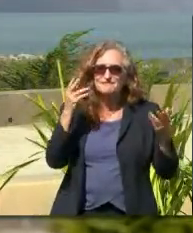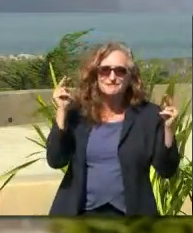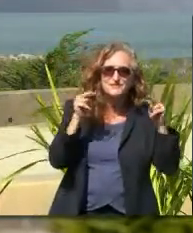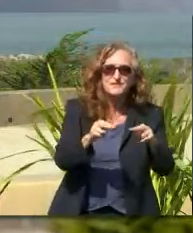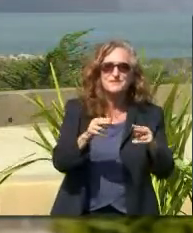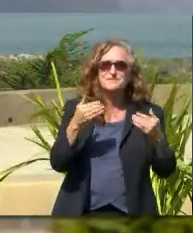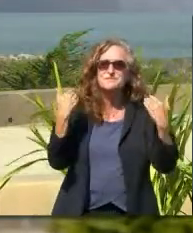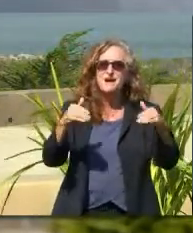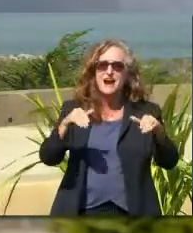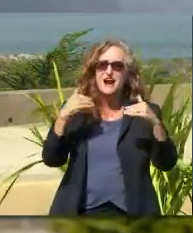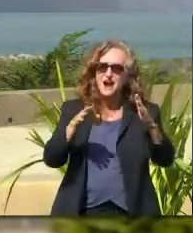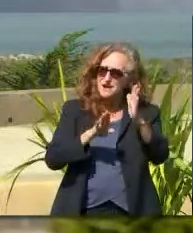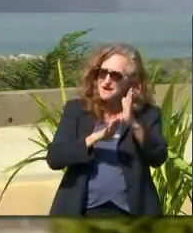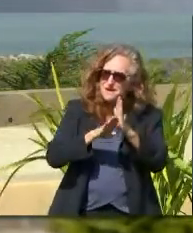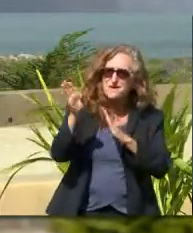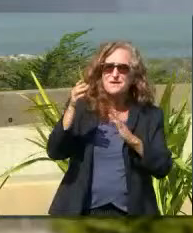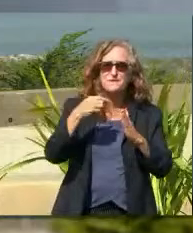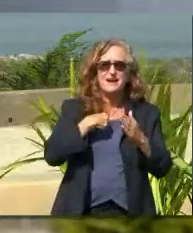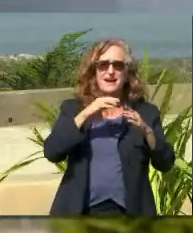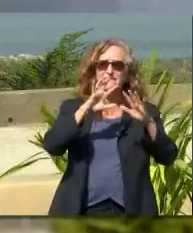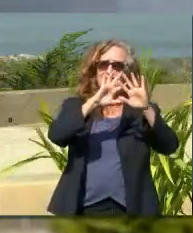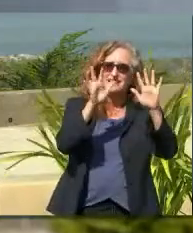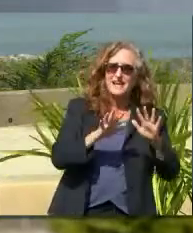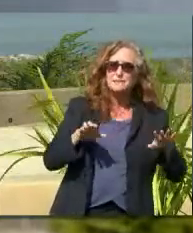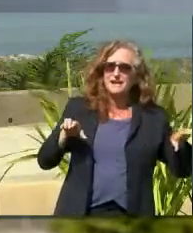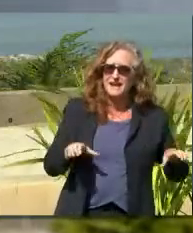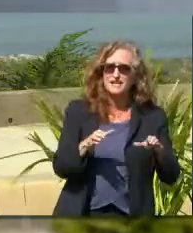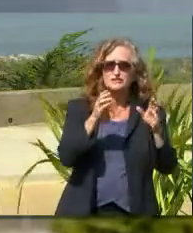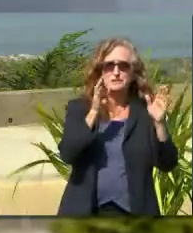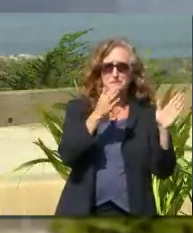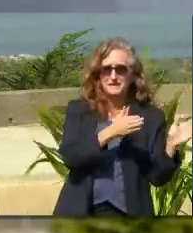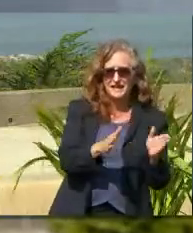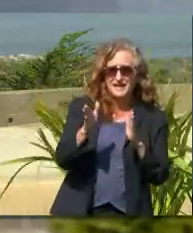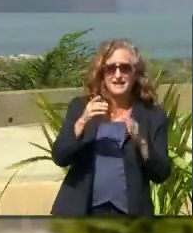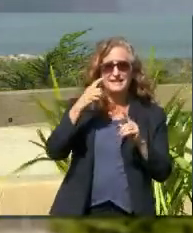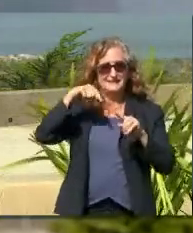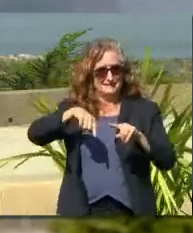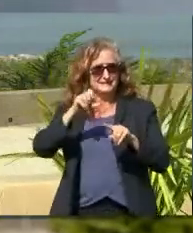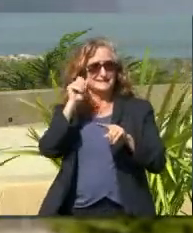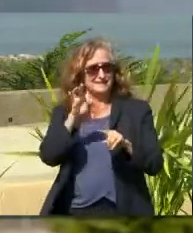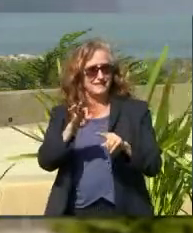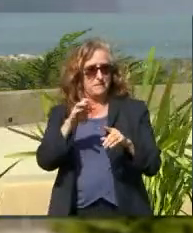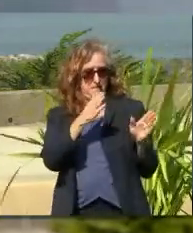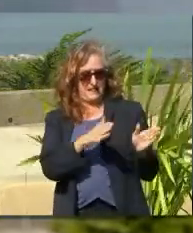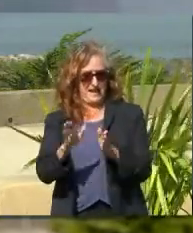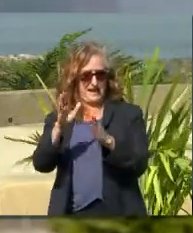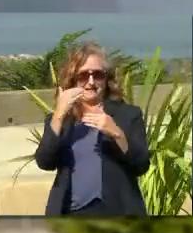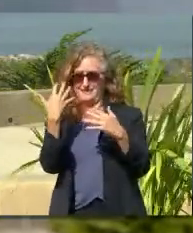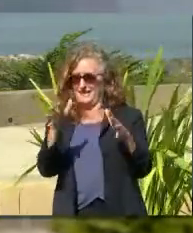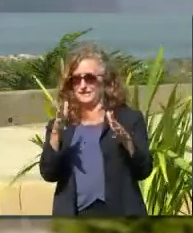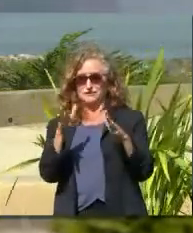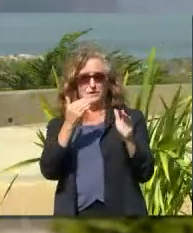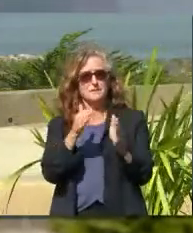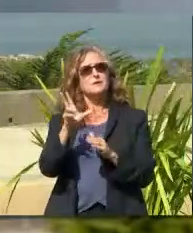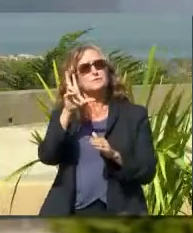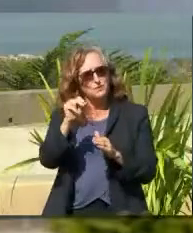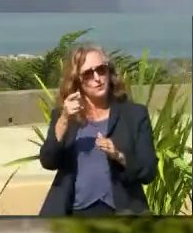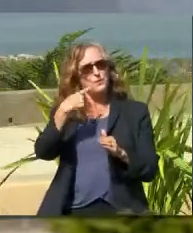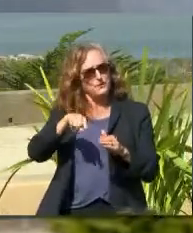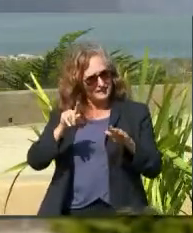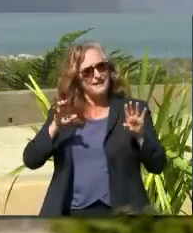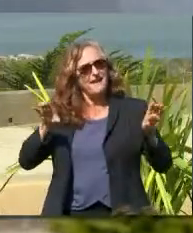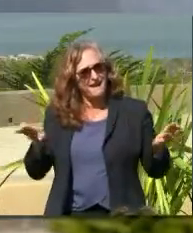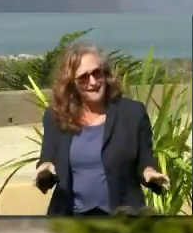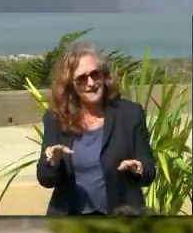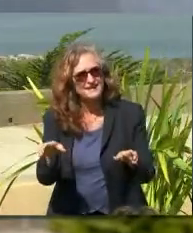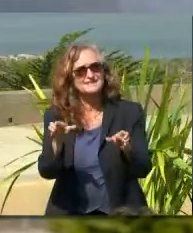really incredible climate action plan. And in San Francisco, it's not just a plan. We're putting this plan into real action.